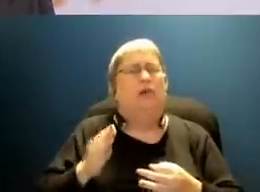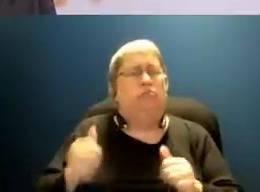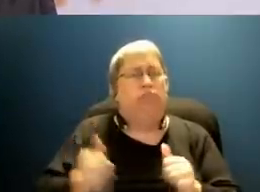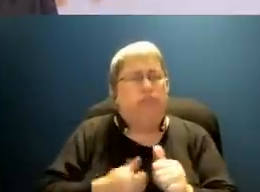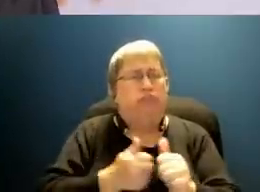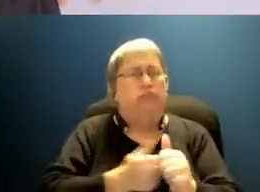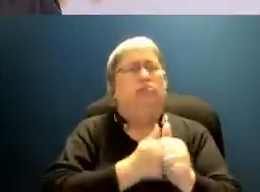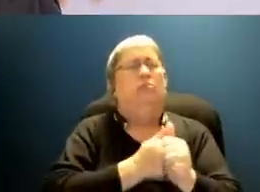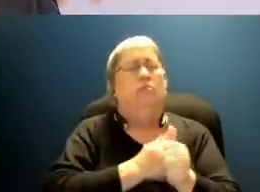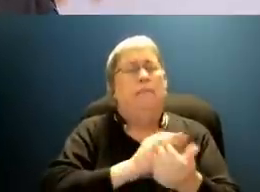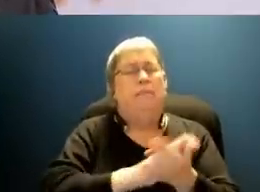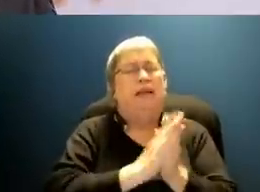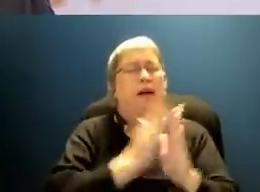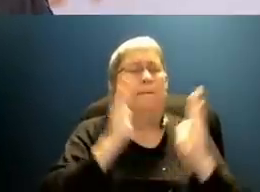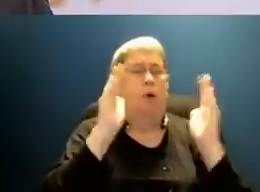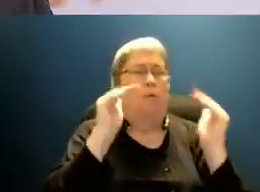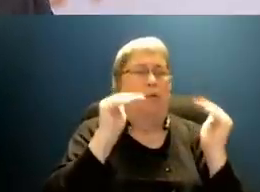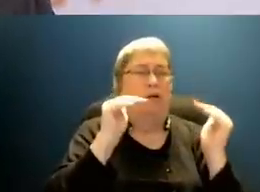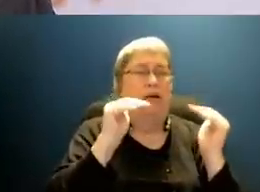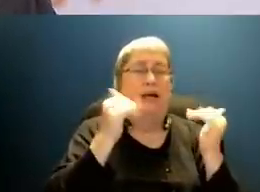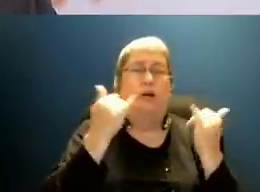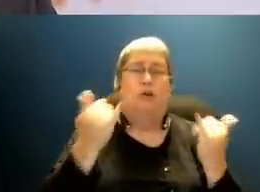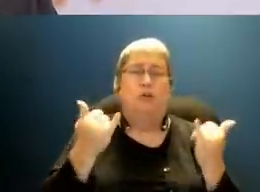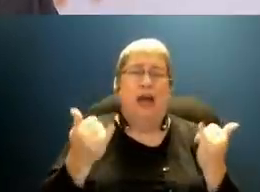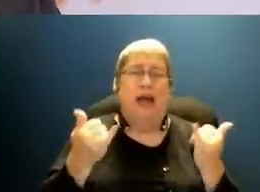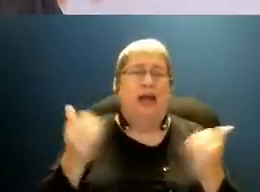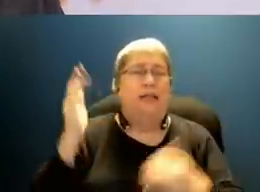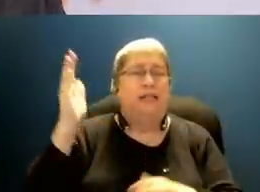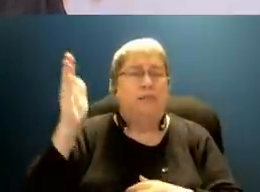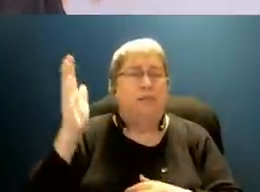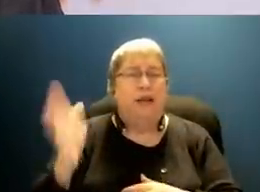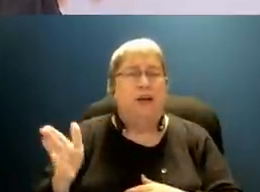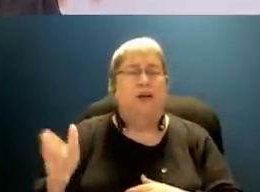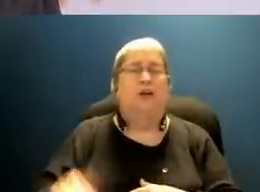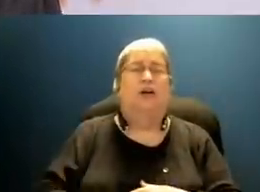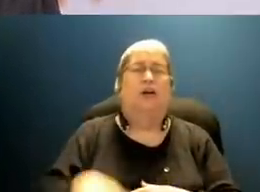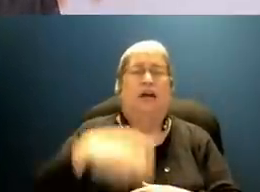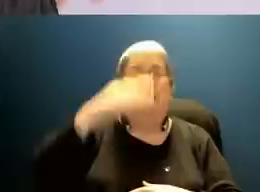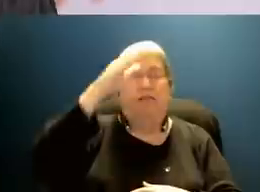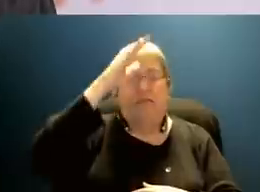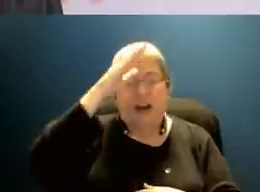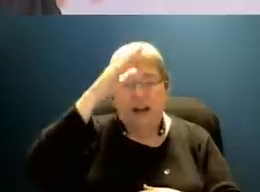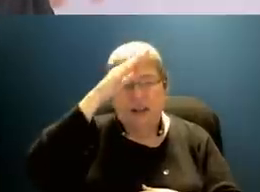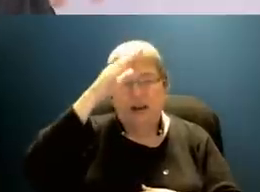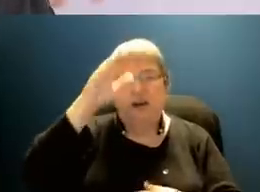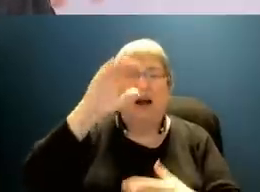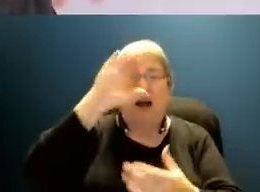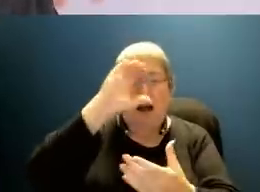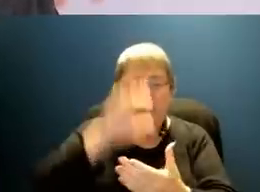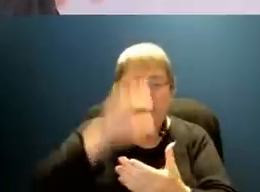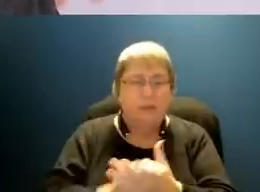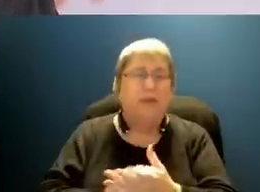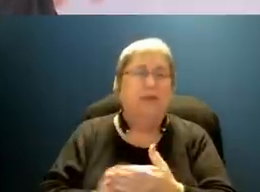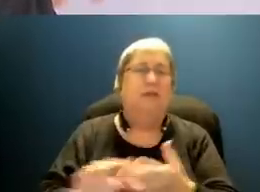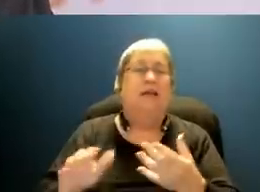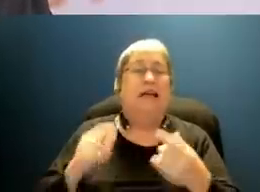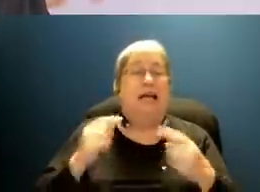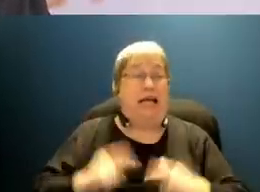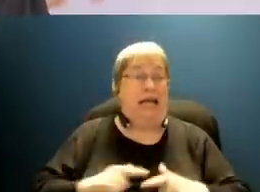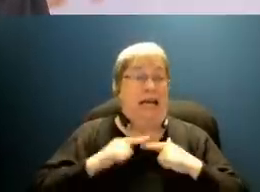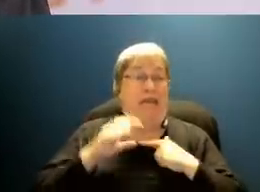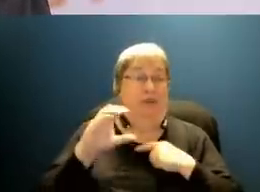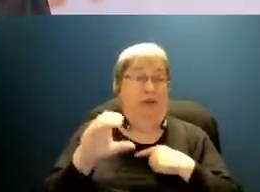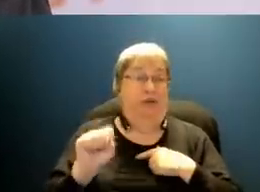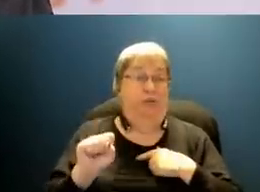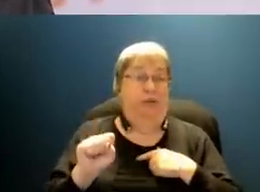Today, he is a speaker, athlete, husband, father, and computer forensic analyst based in Colorado Springs. Now,